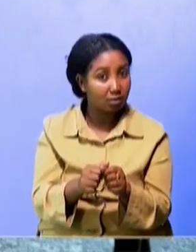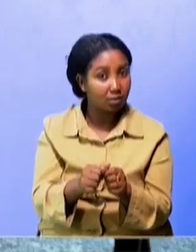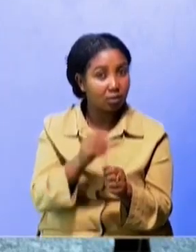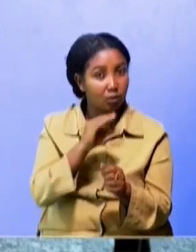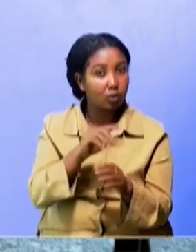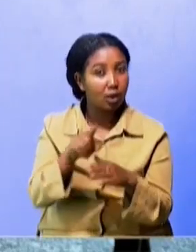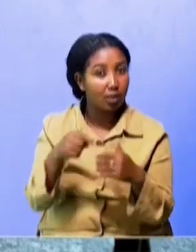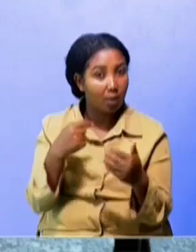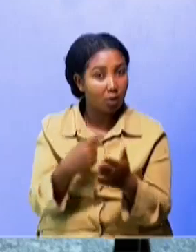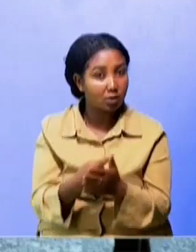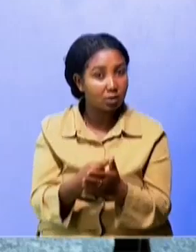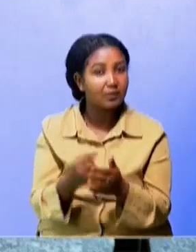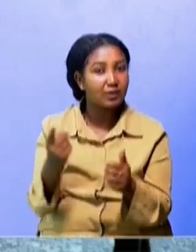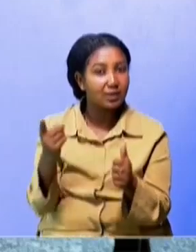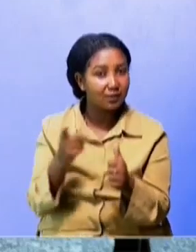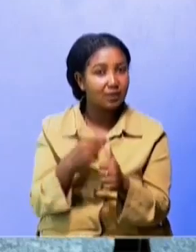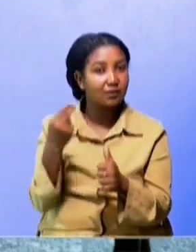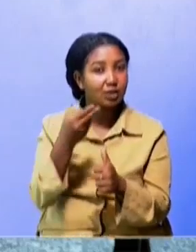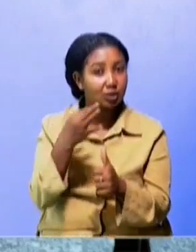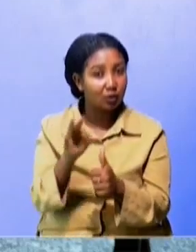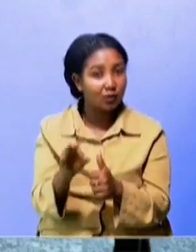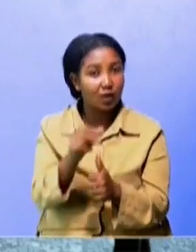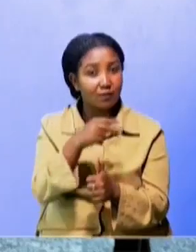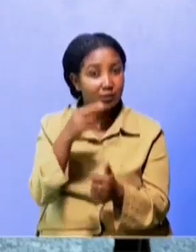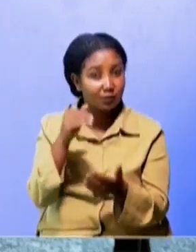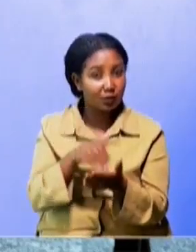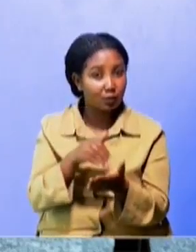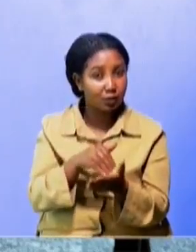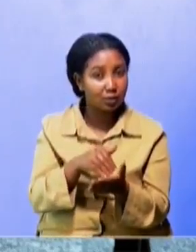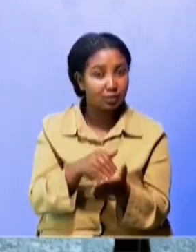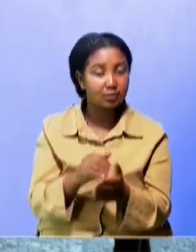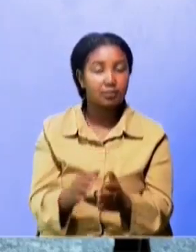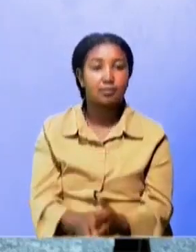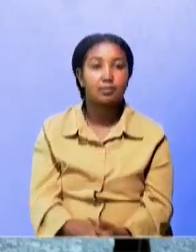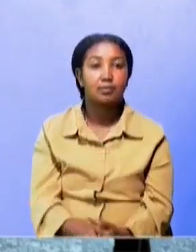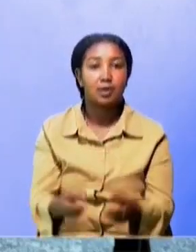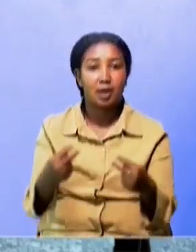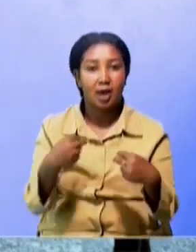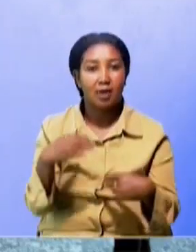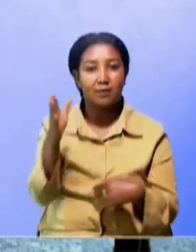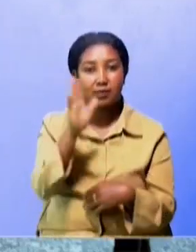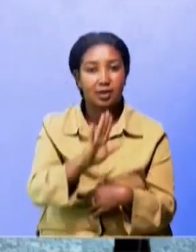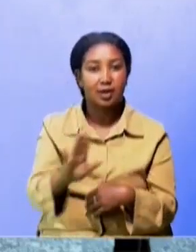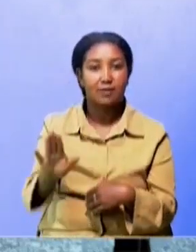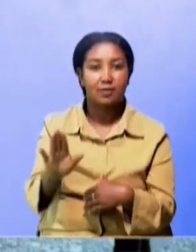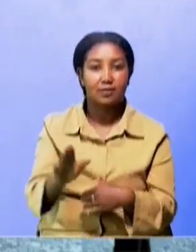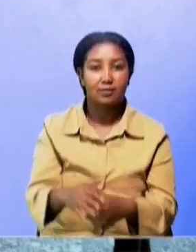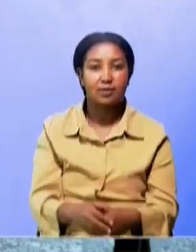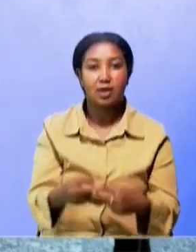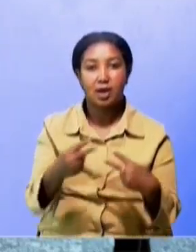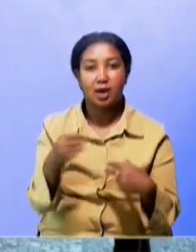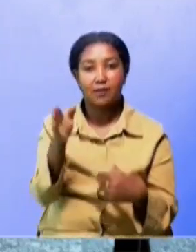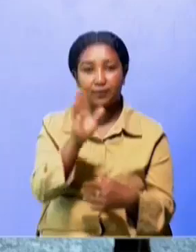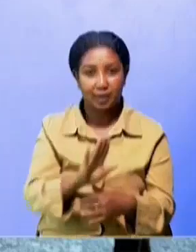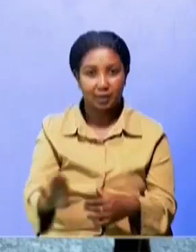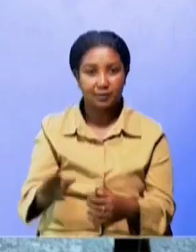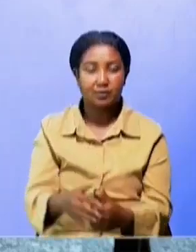talked about, the first function of adversarial frequency. Have never, okay, have